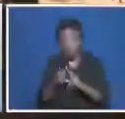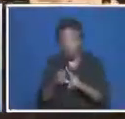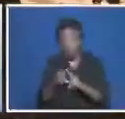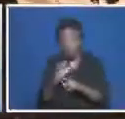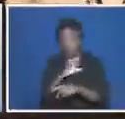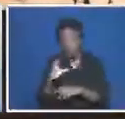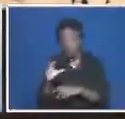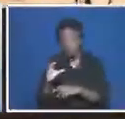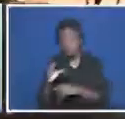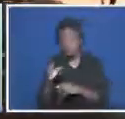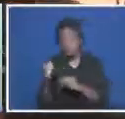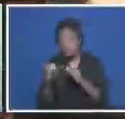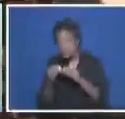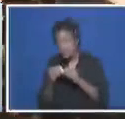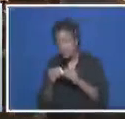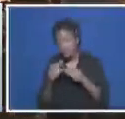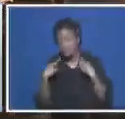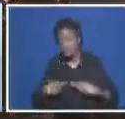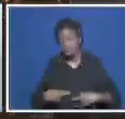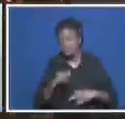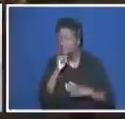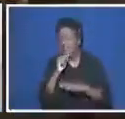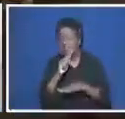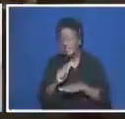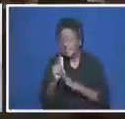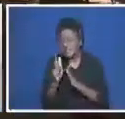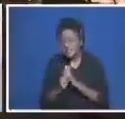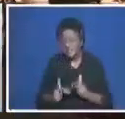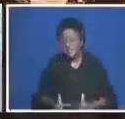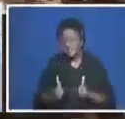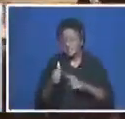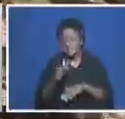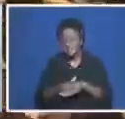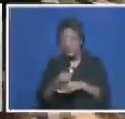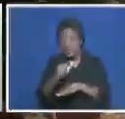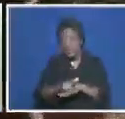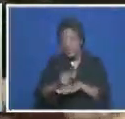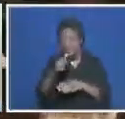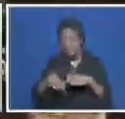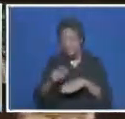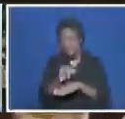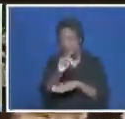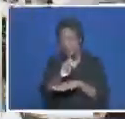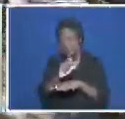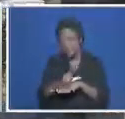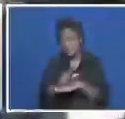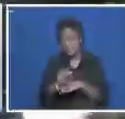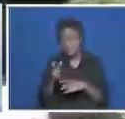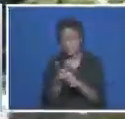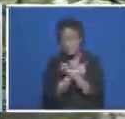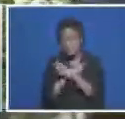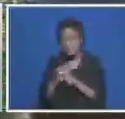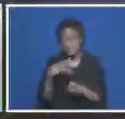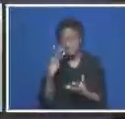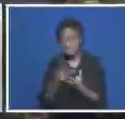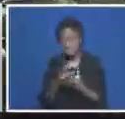residents said to be illegally occupying parcels of land in North Eleuthera. It's the Spanish Wells commonage land, now dubbed Blackwood,